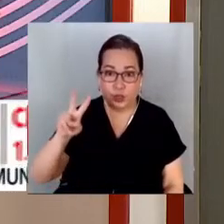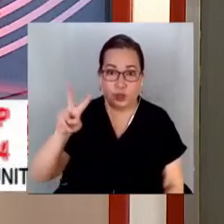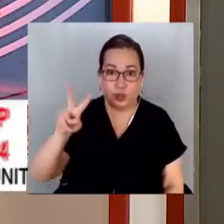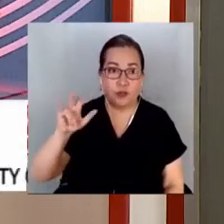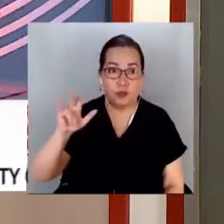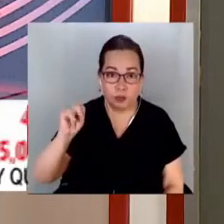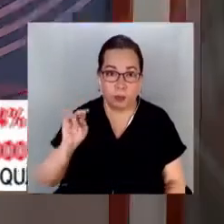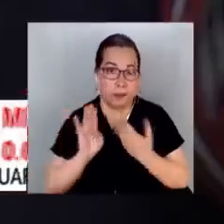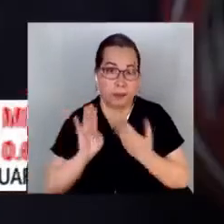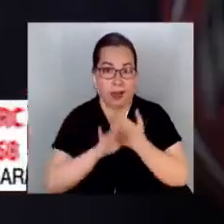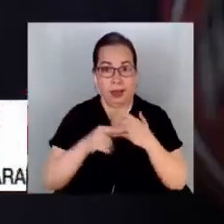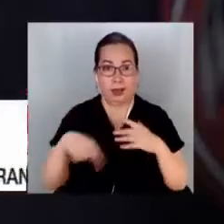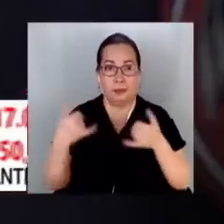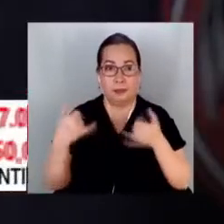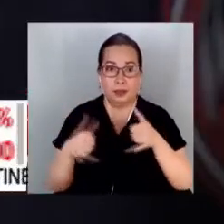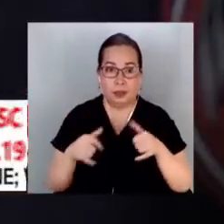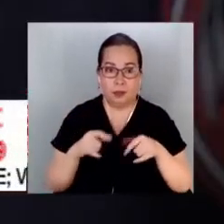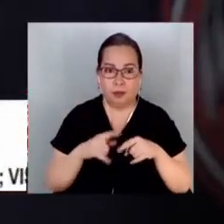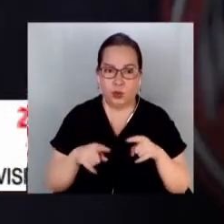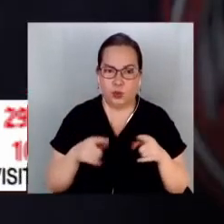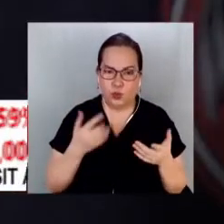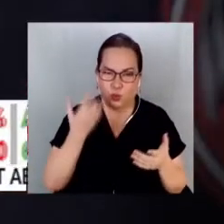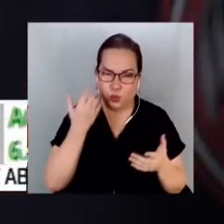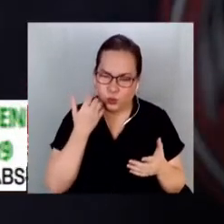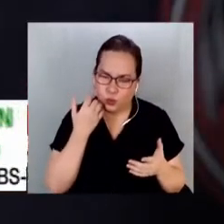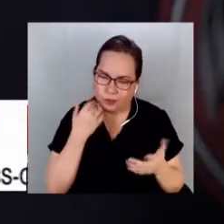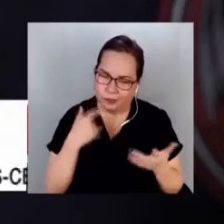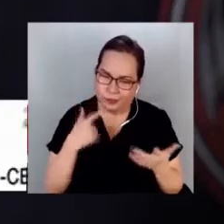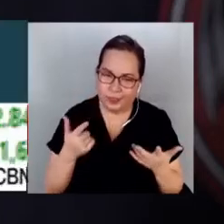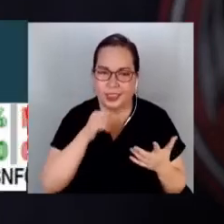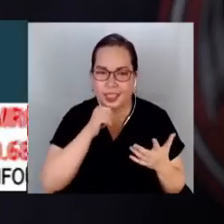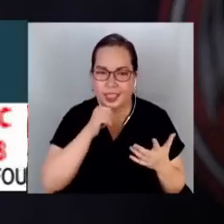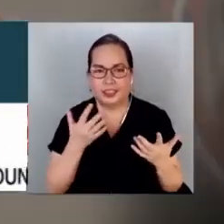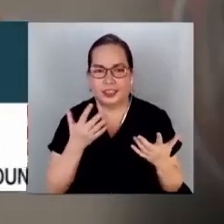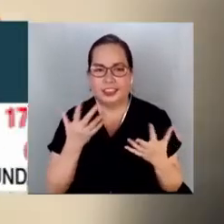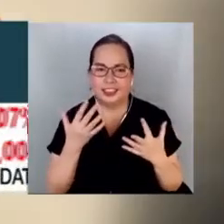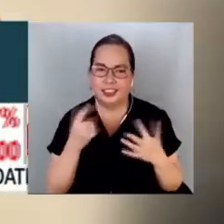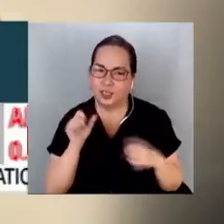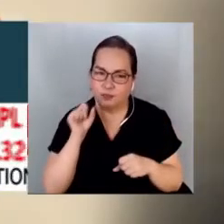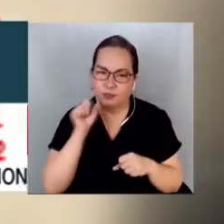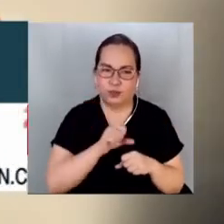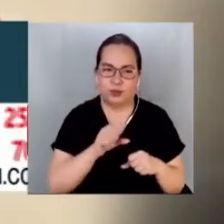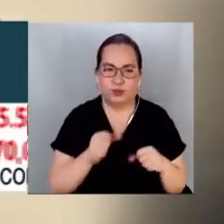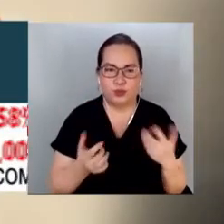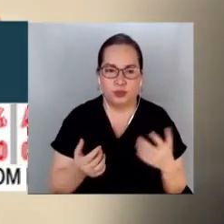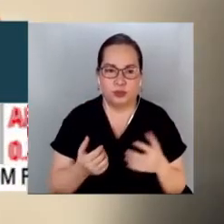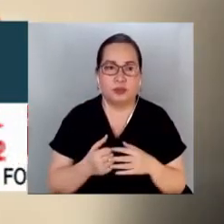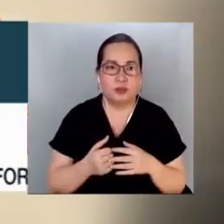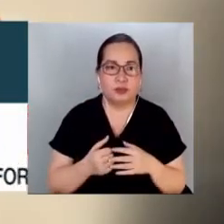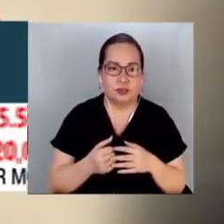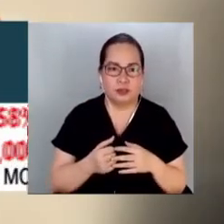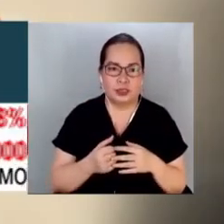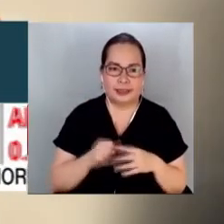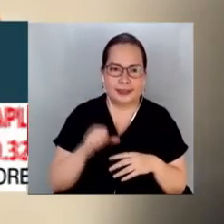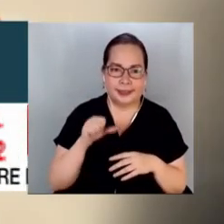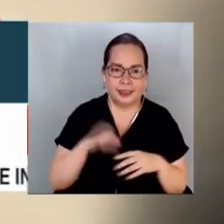his comeback wasn't enough to lift the Brooklyn Nets past the Cleveland Cavaliers. The star-studded Nets bowed to the